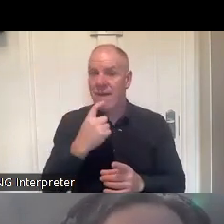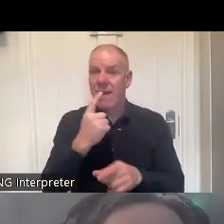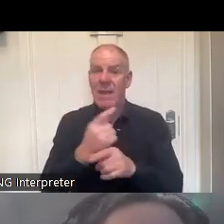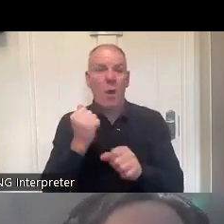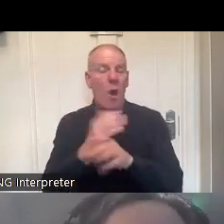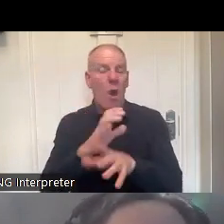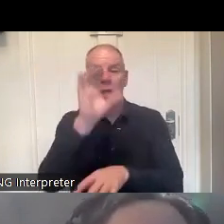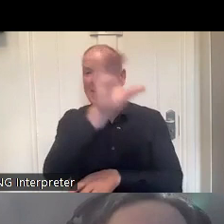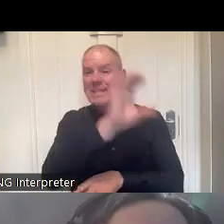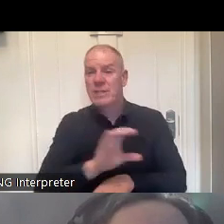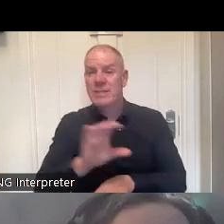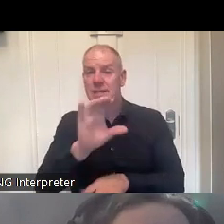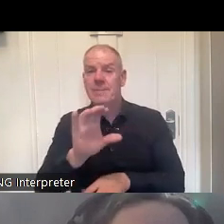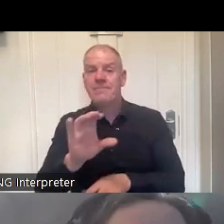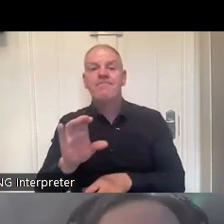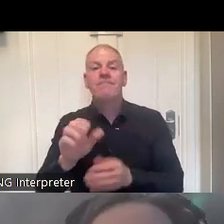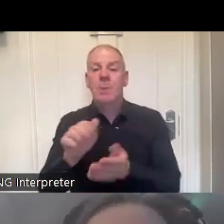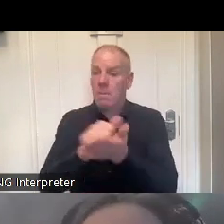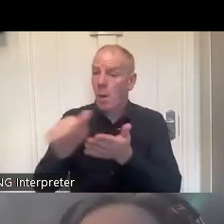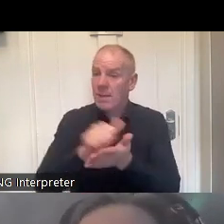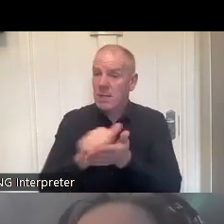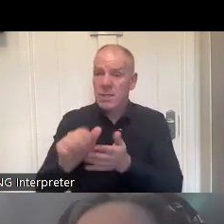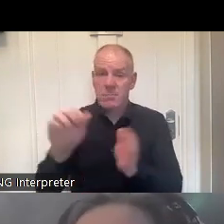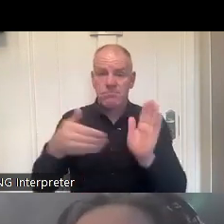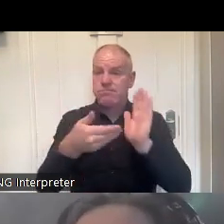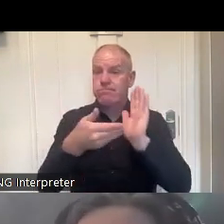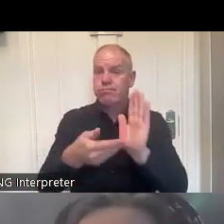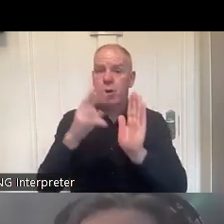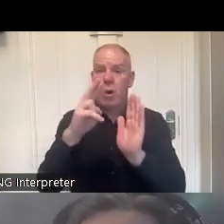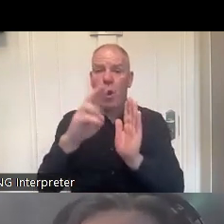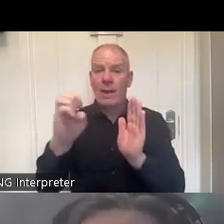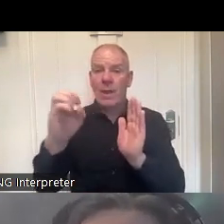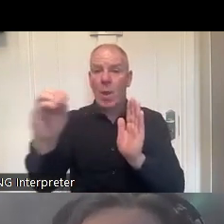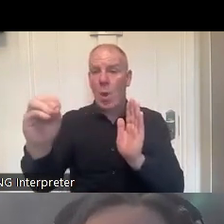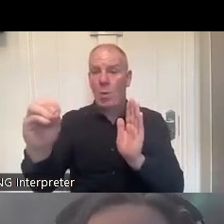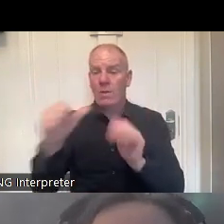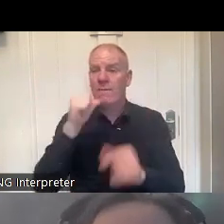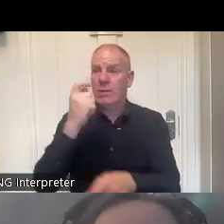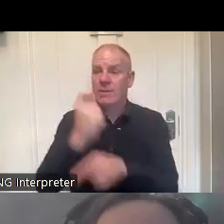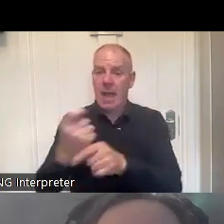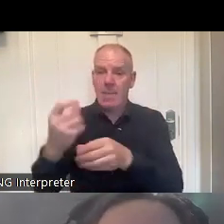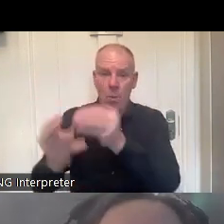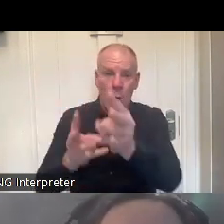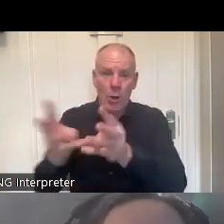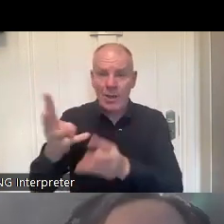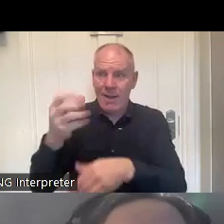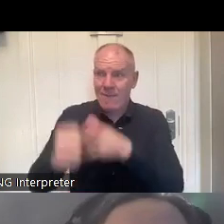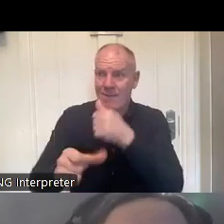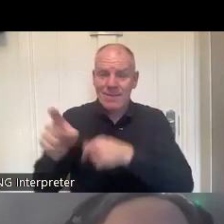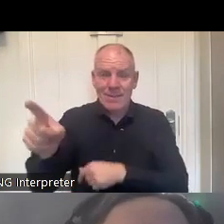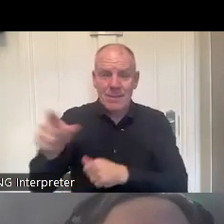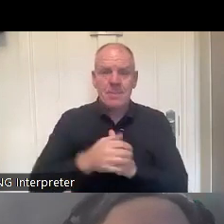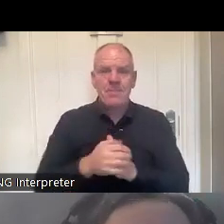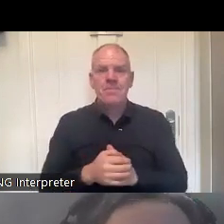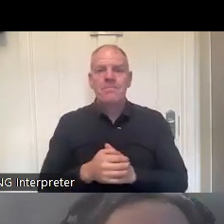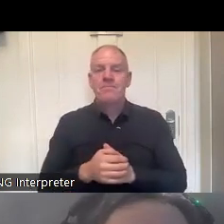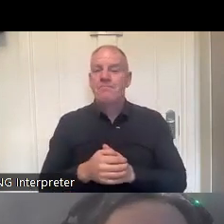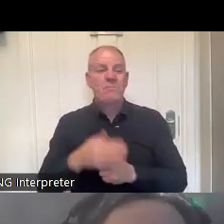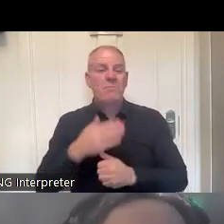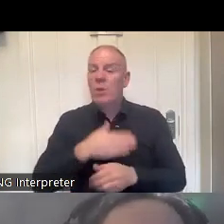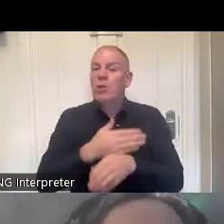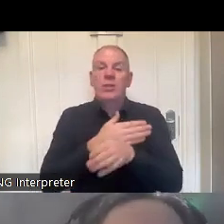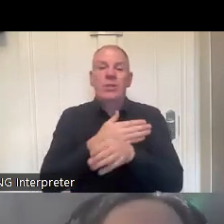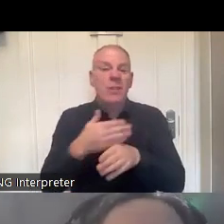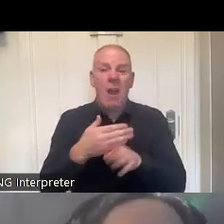region, and these were published and presented to the REOs on their first day in office. So these are really just a starting